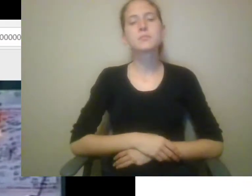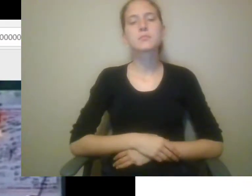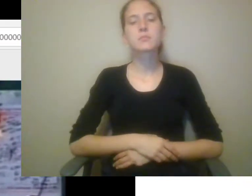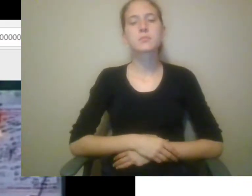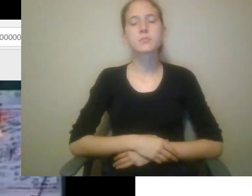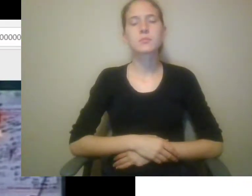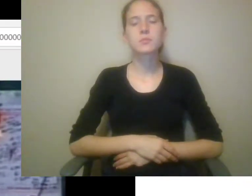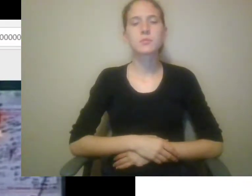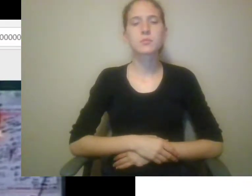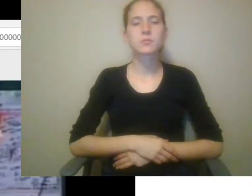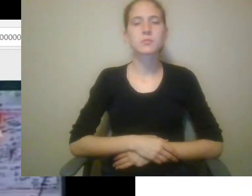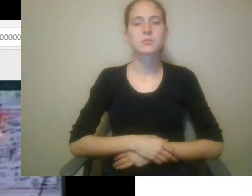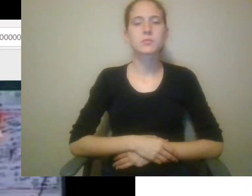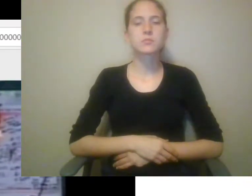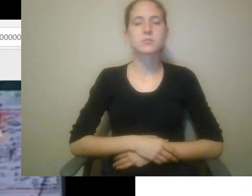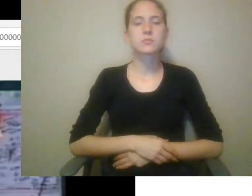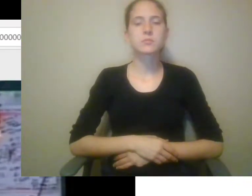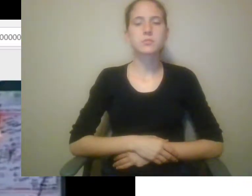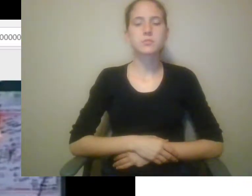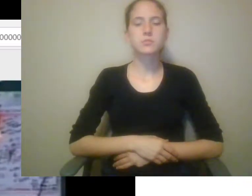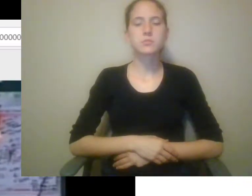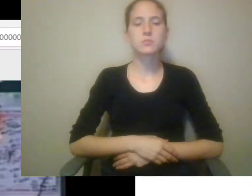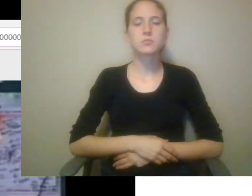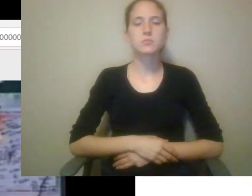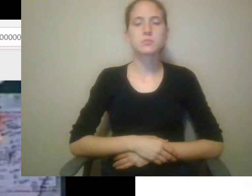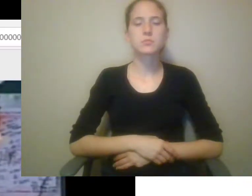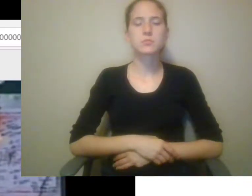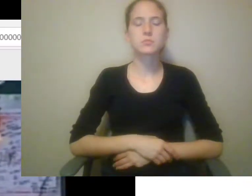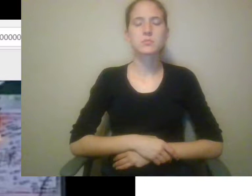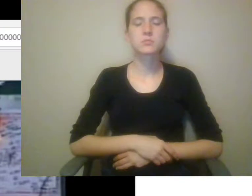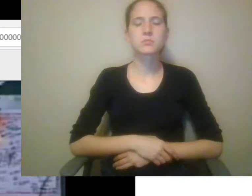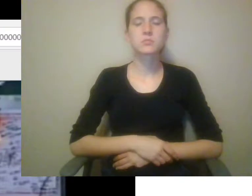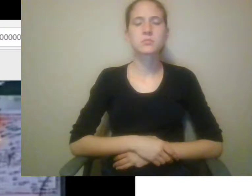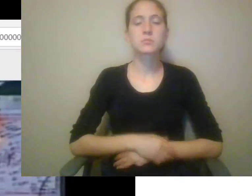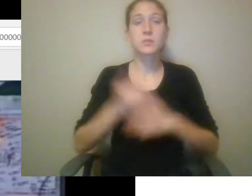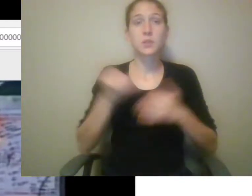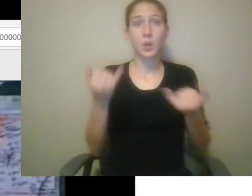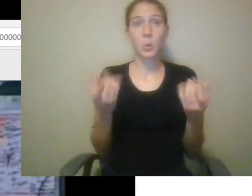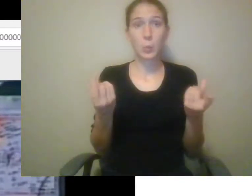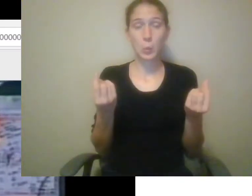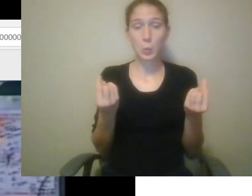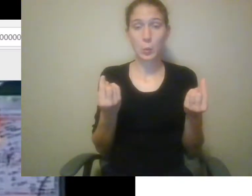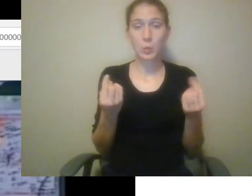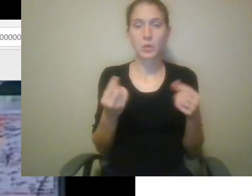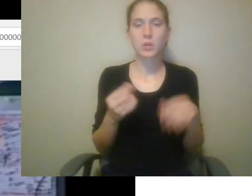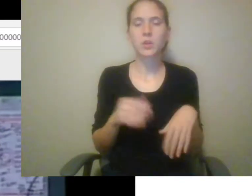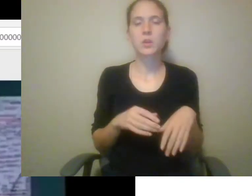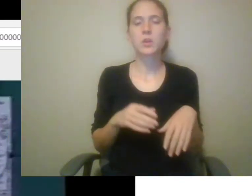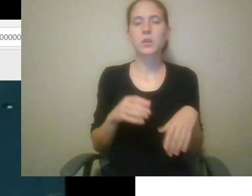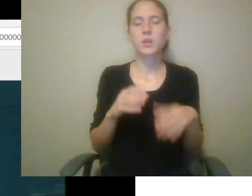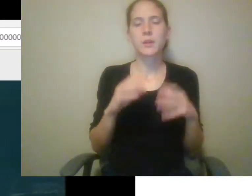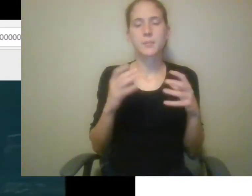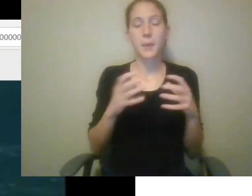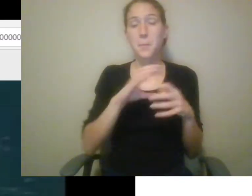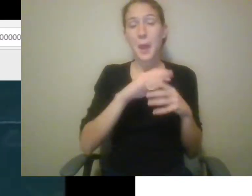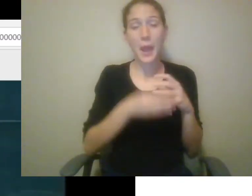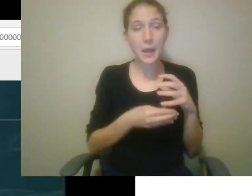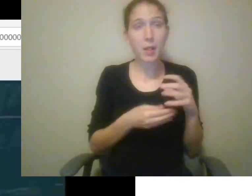Now, what we're going to do now is we're going to leave a little bit the idea of cell membranes, and we're going to talk